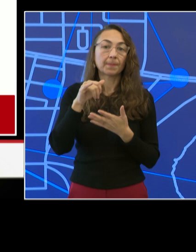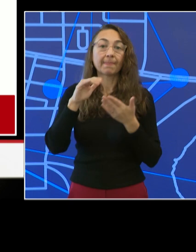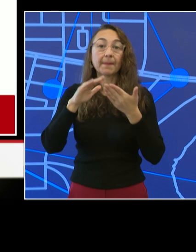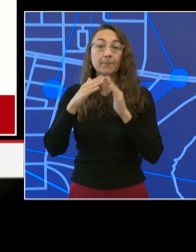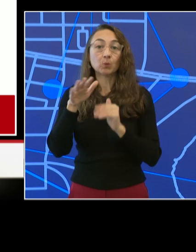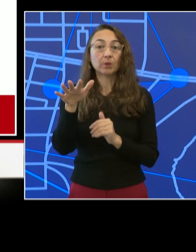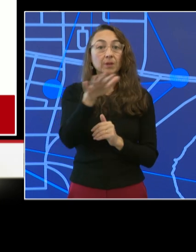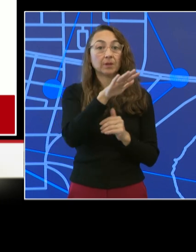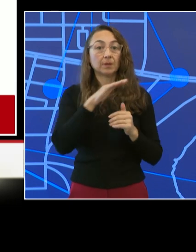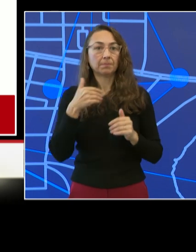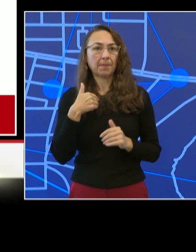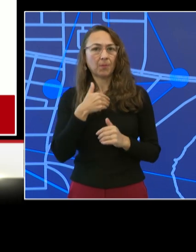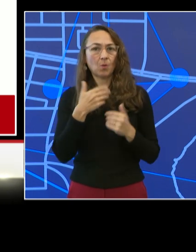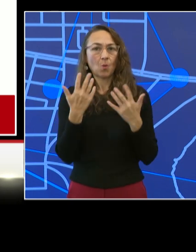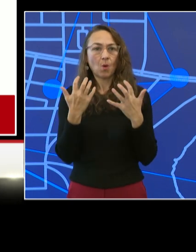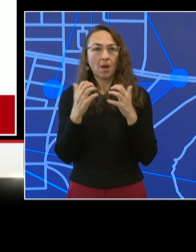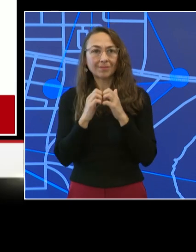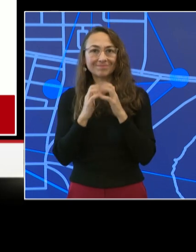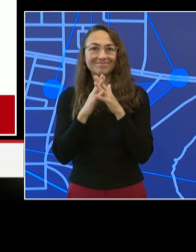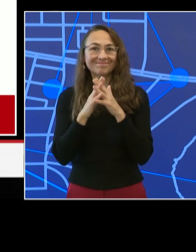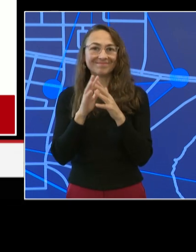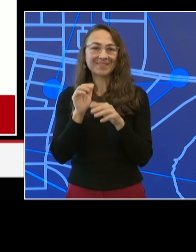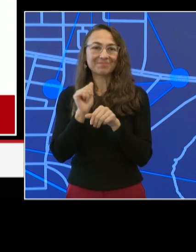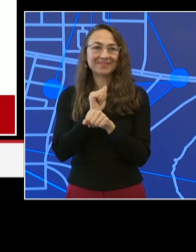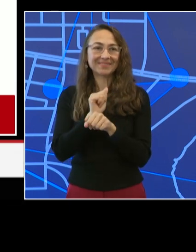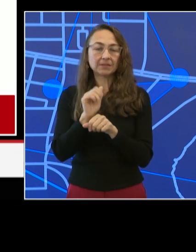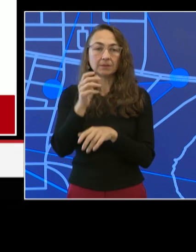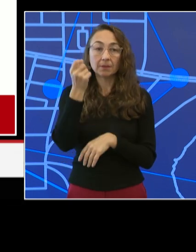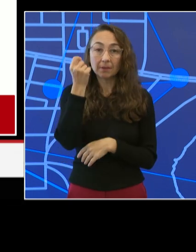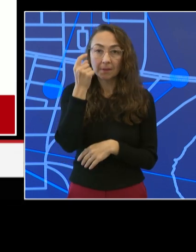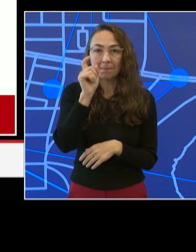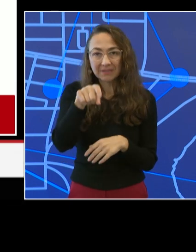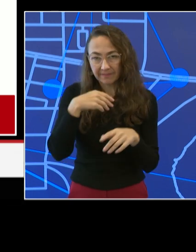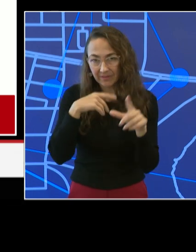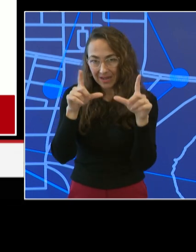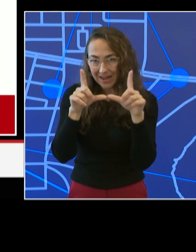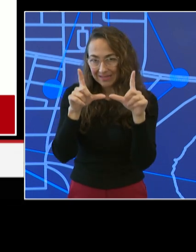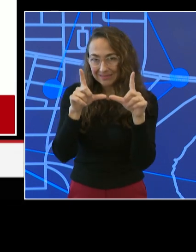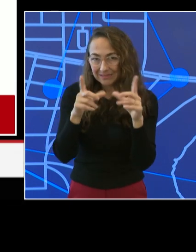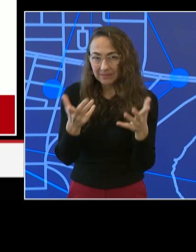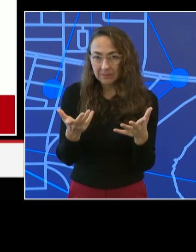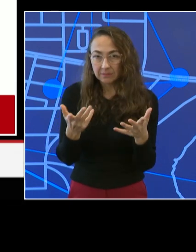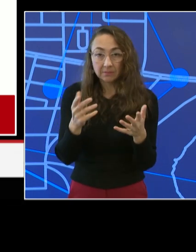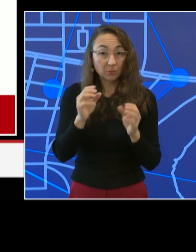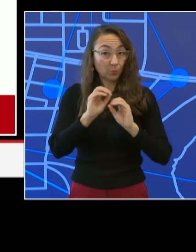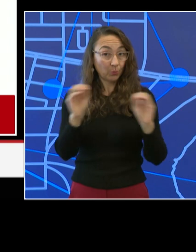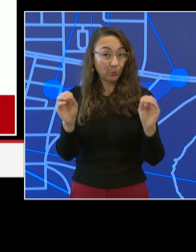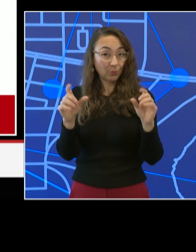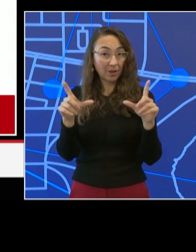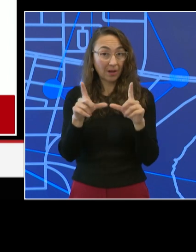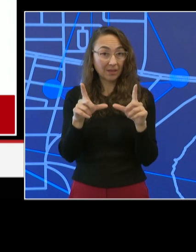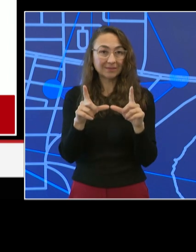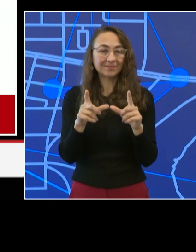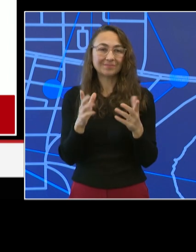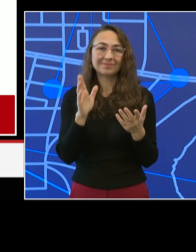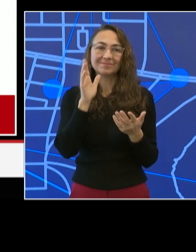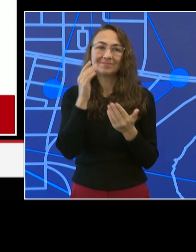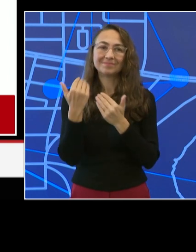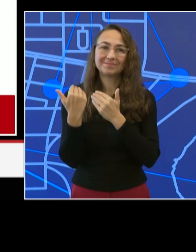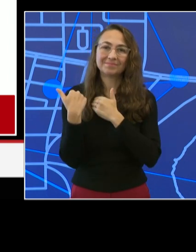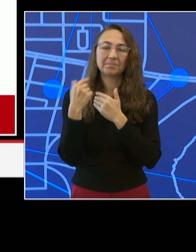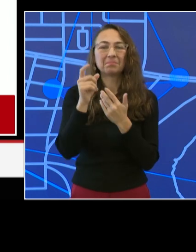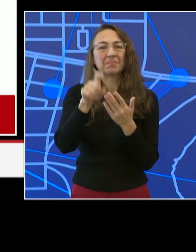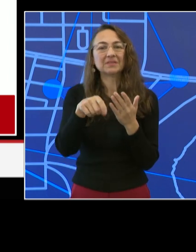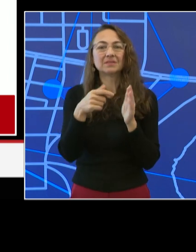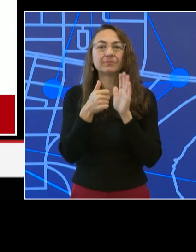operating an unlicensed business in our city will be held accountable. You must comply with the law or you will be